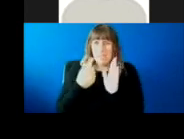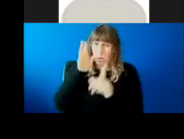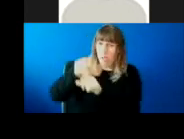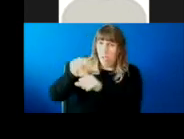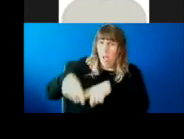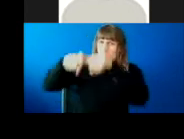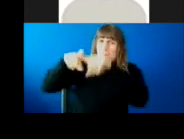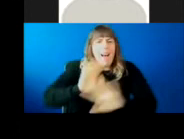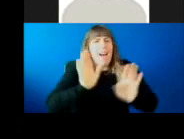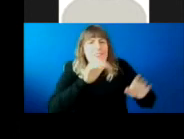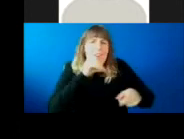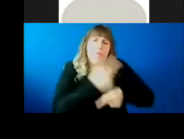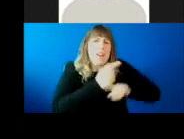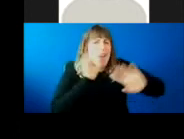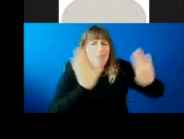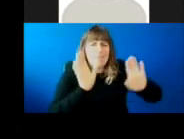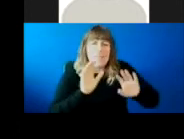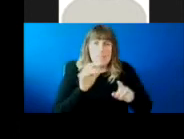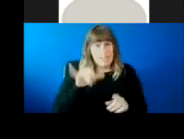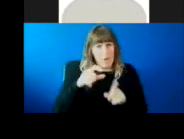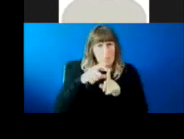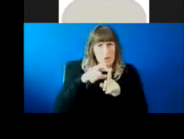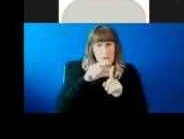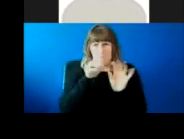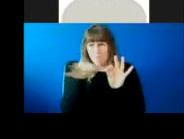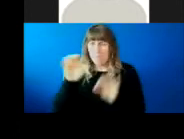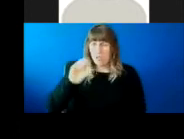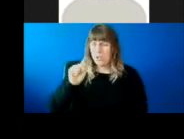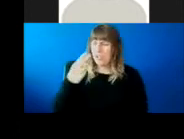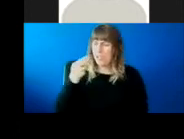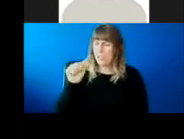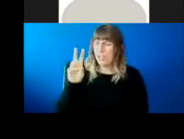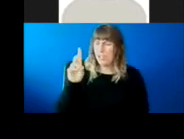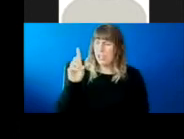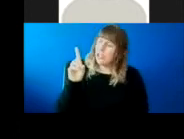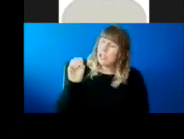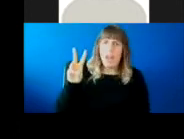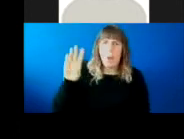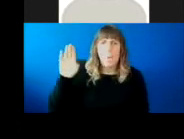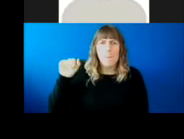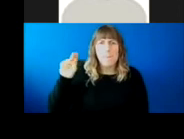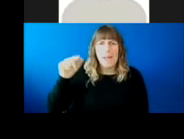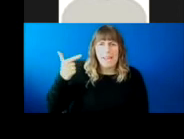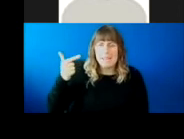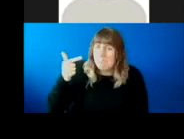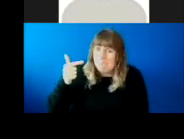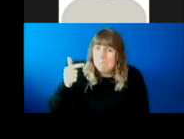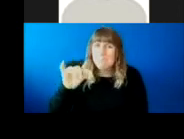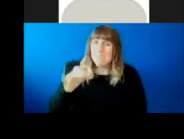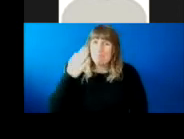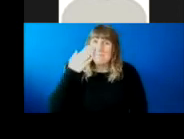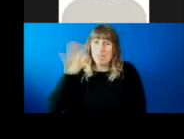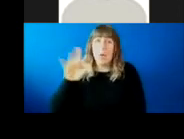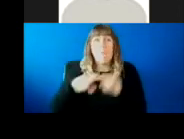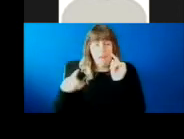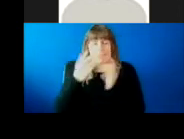and yeah, I'm sorry I don't know that term myself, but we have sort of come across that too with multiple